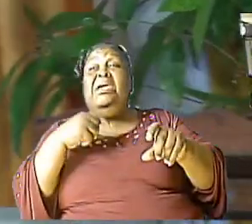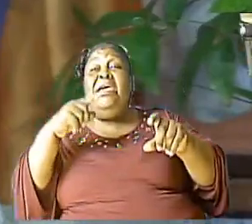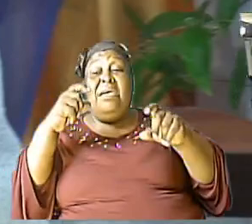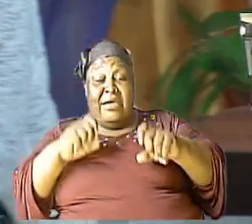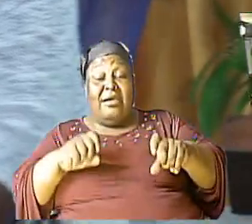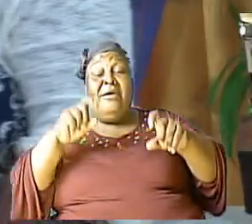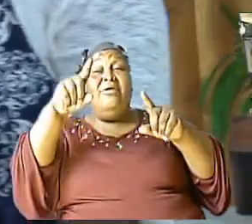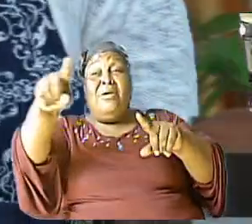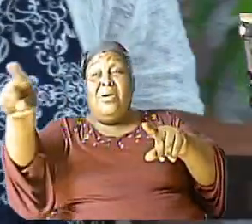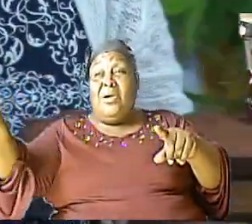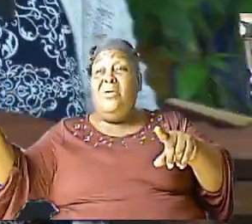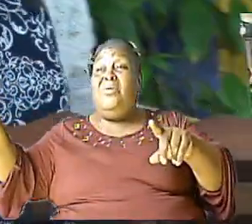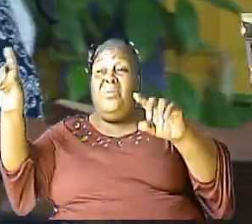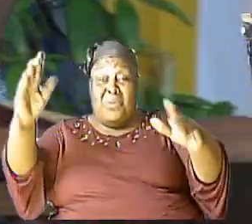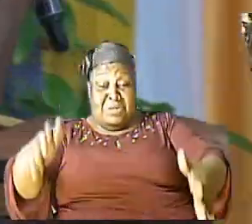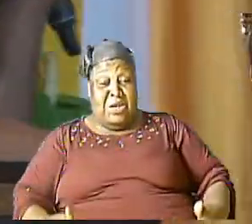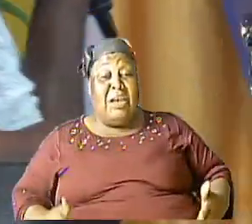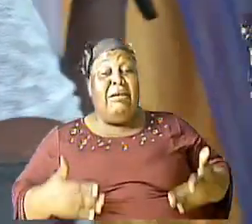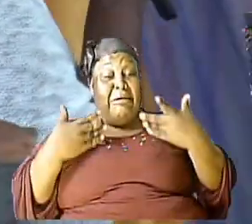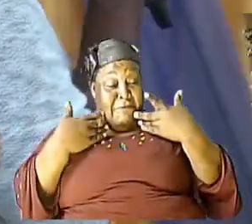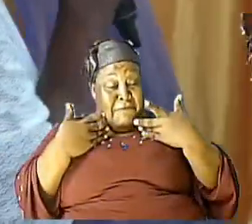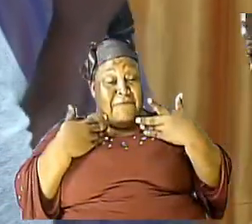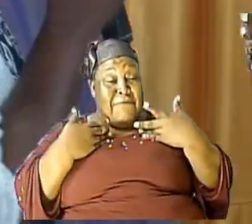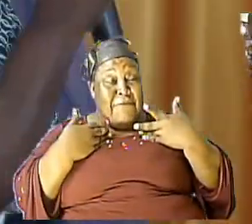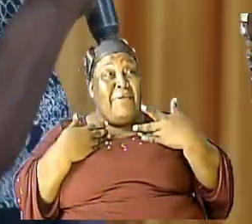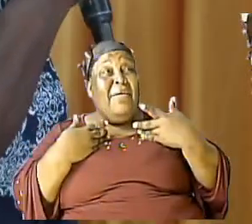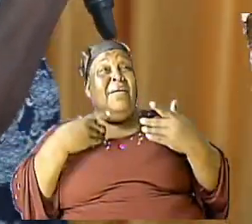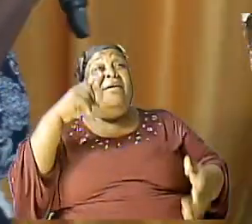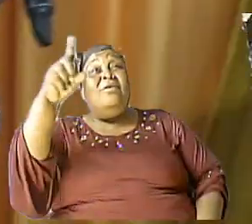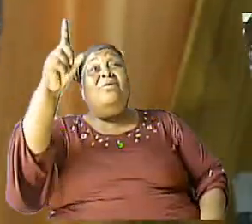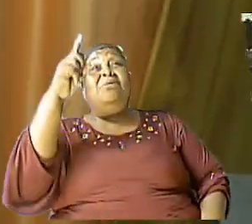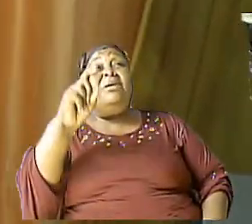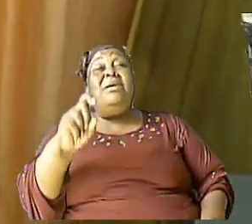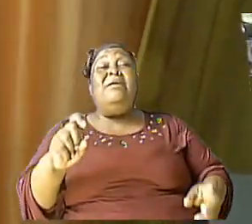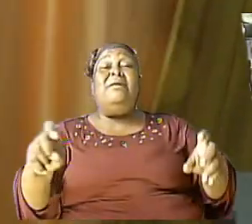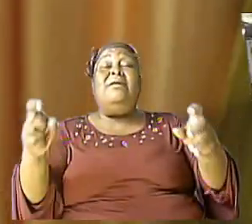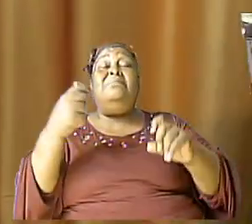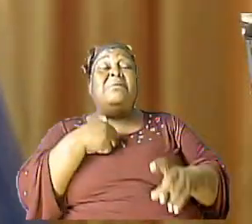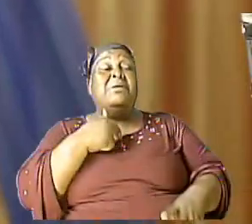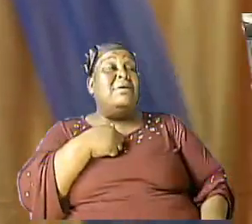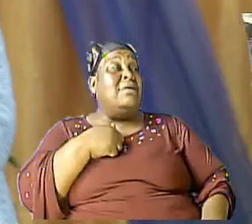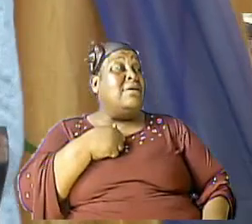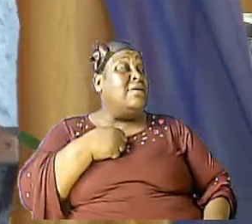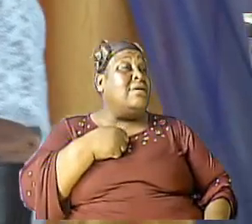survive. I need you. You need